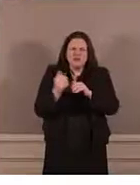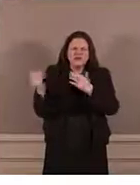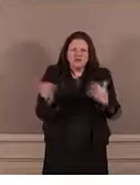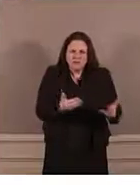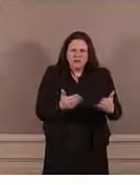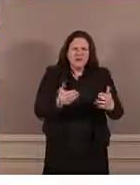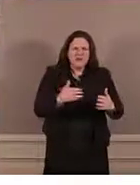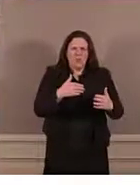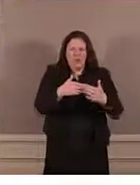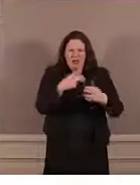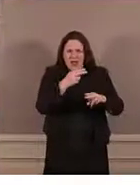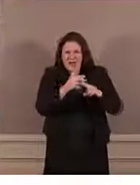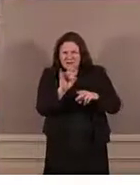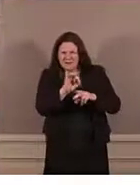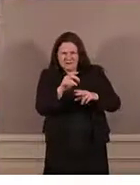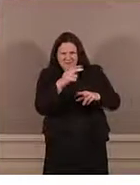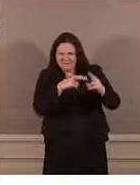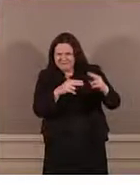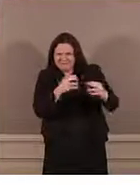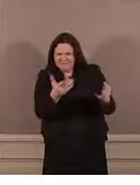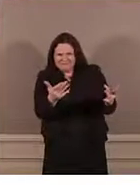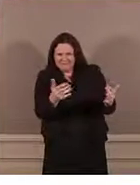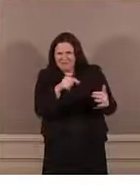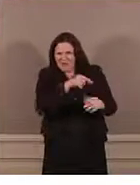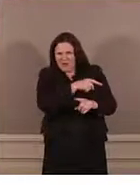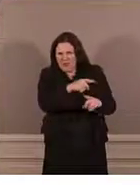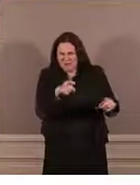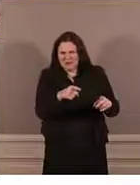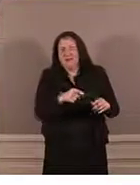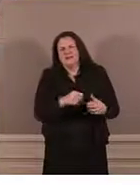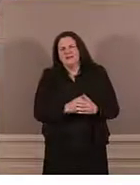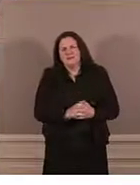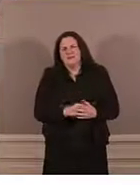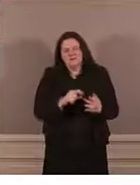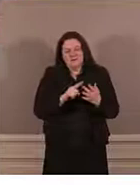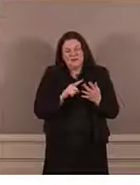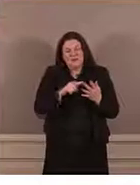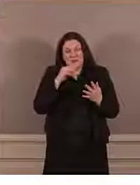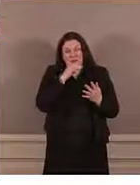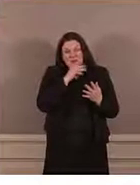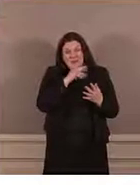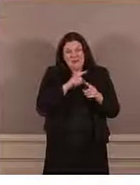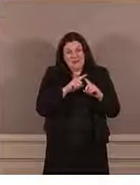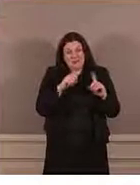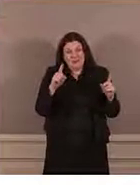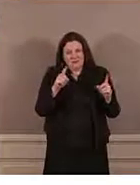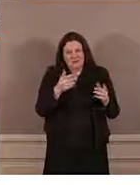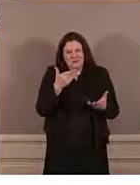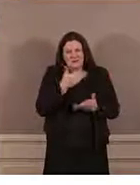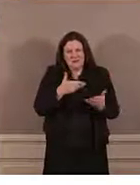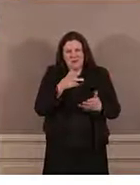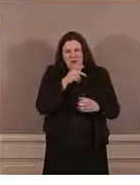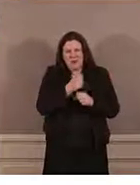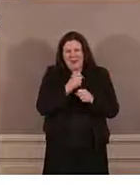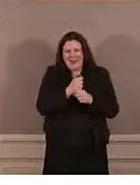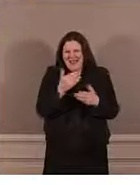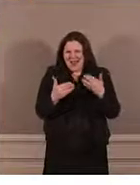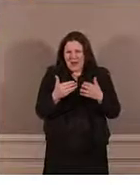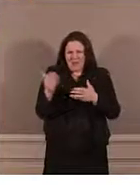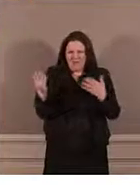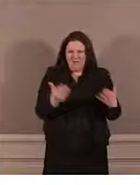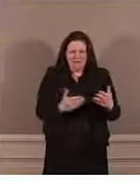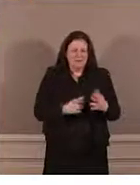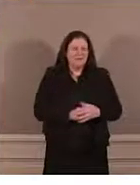about, the outcomes that are being facilitated for different people. So this is a quite important distinction in how we talk about how things are